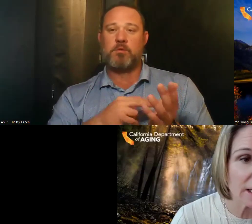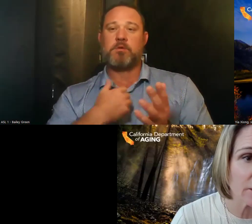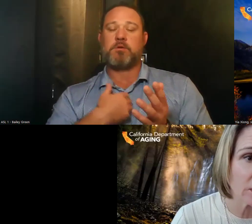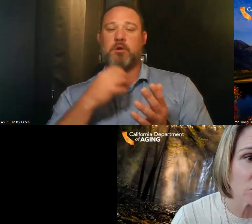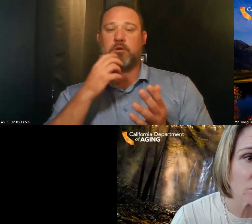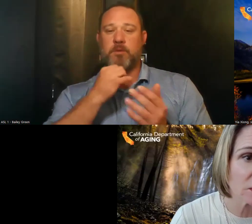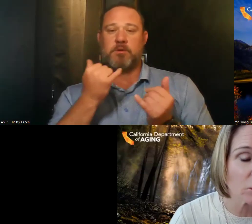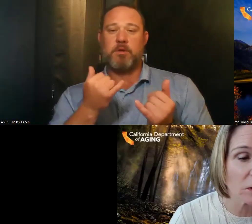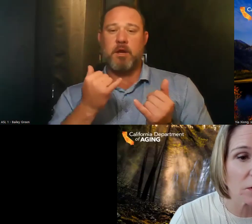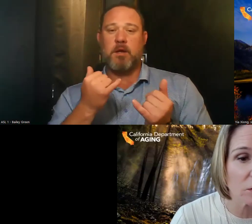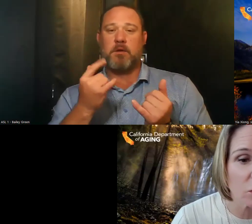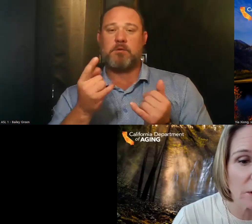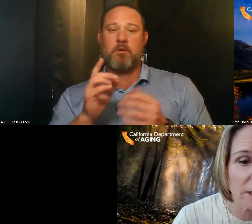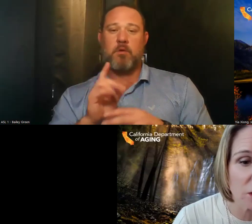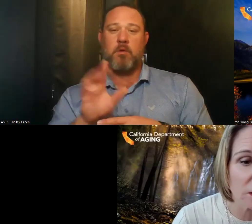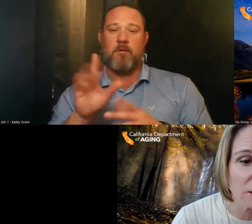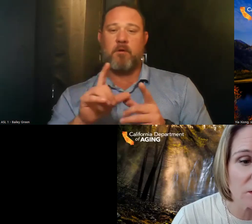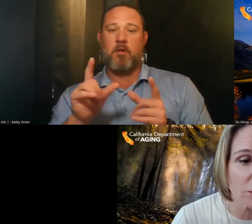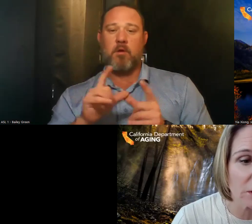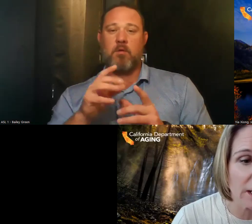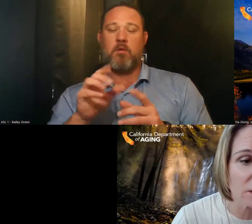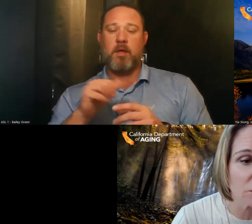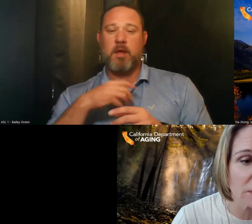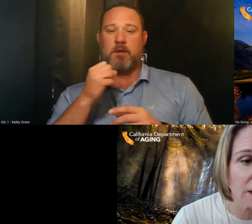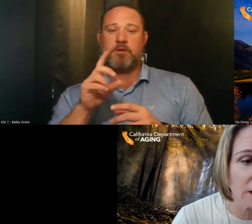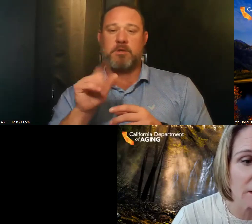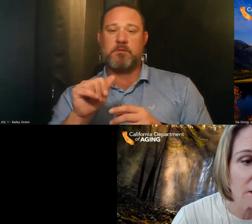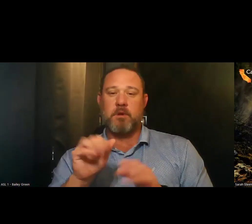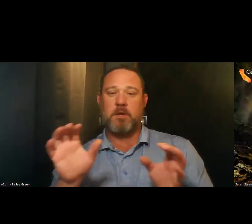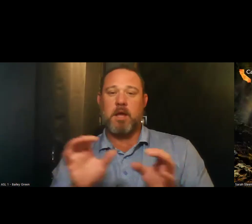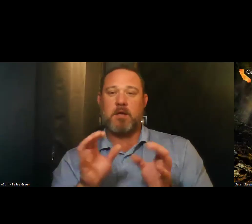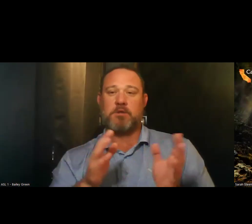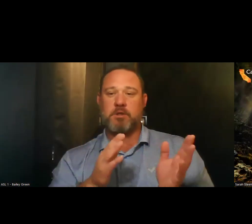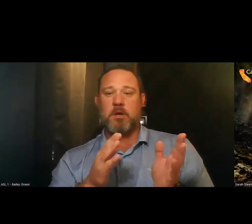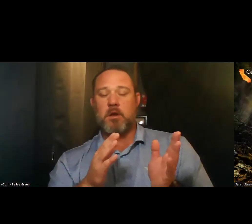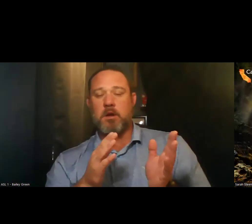miss today because she was at one of our local aging and disability action planning